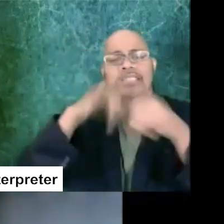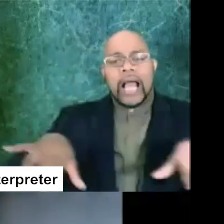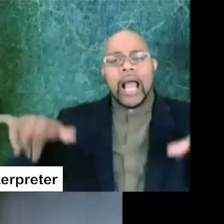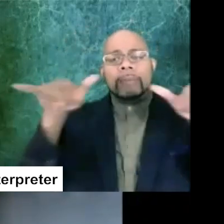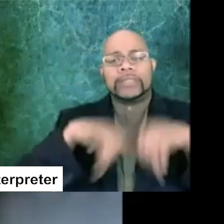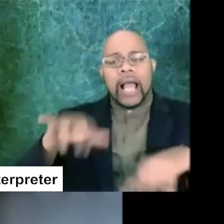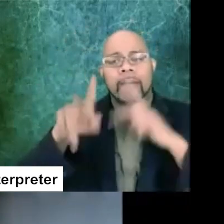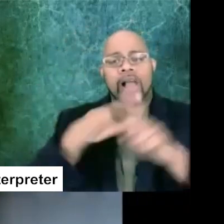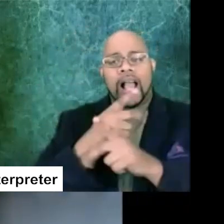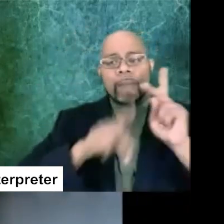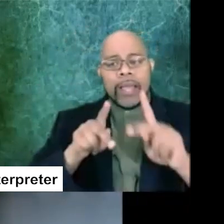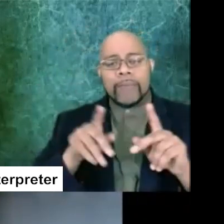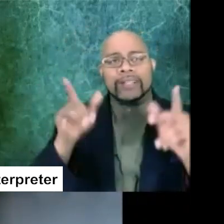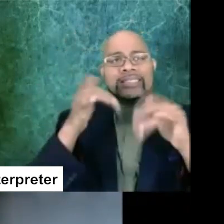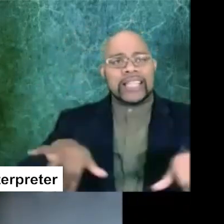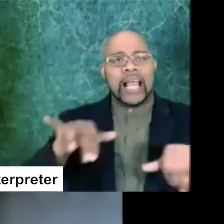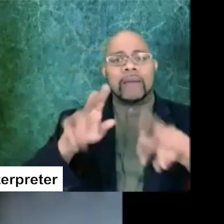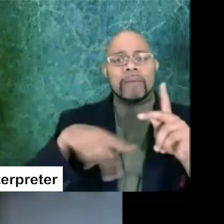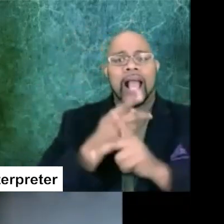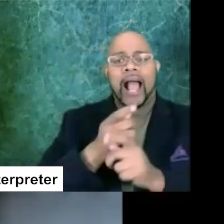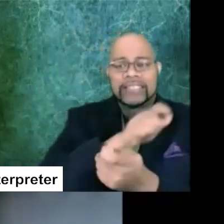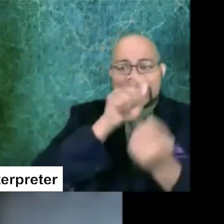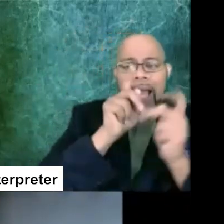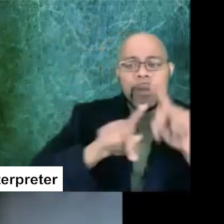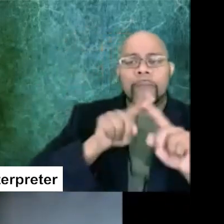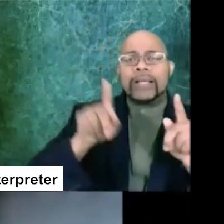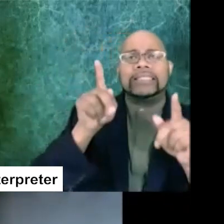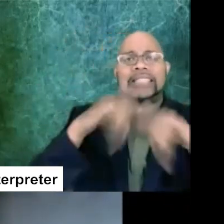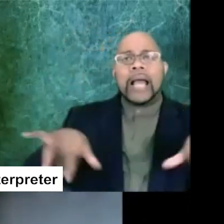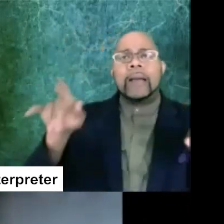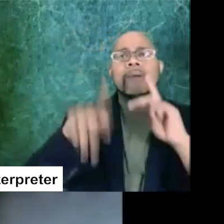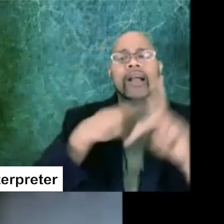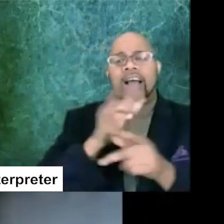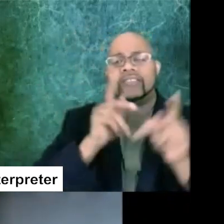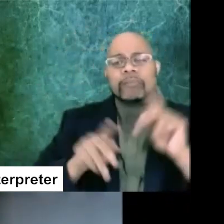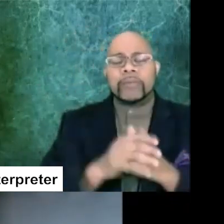of people, if not the same exact people, but at least the same kinds of people.